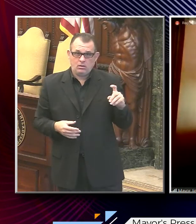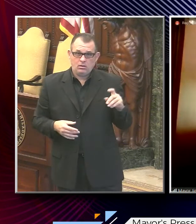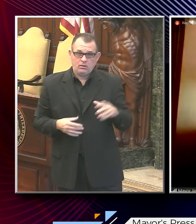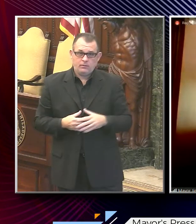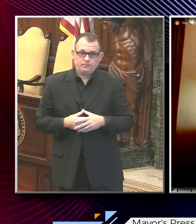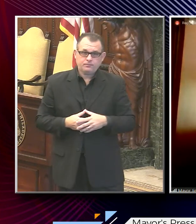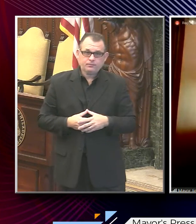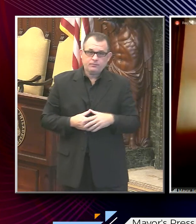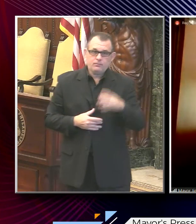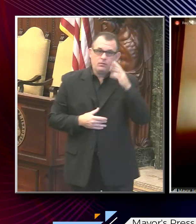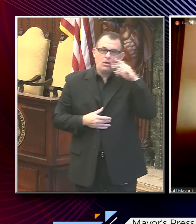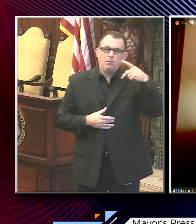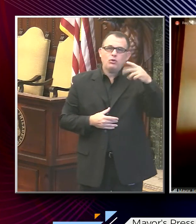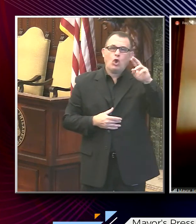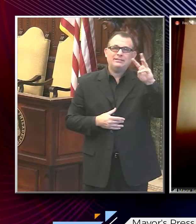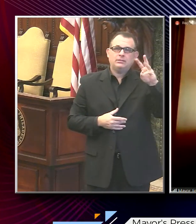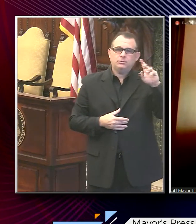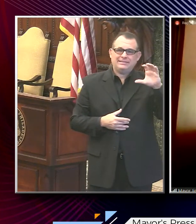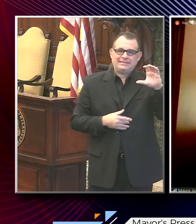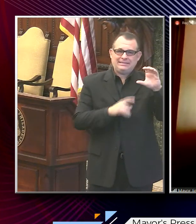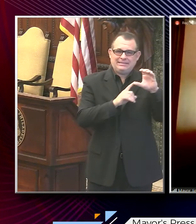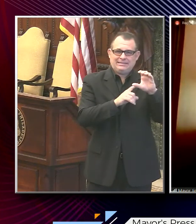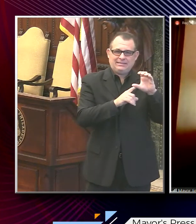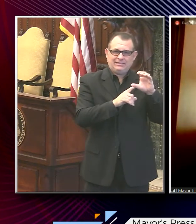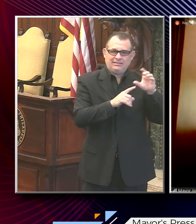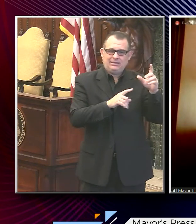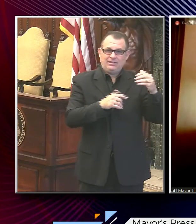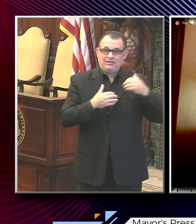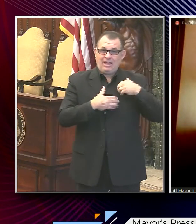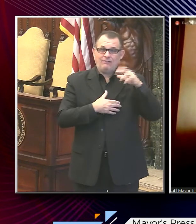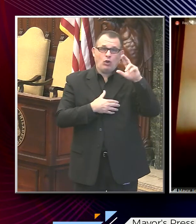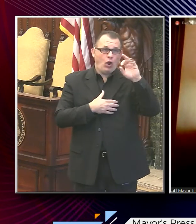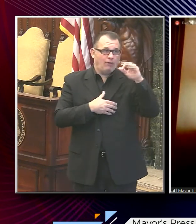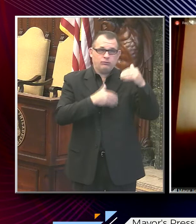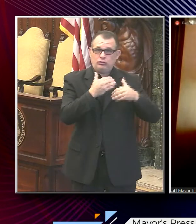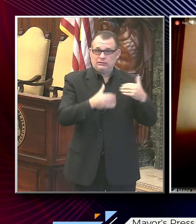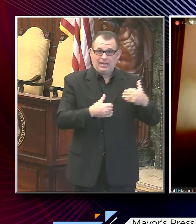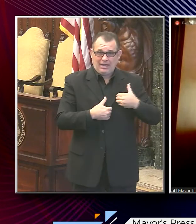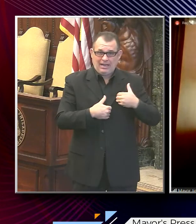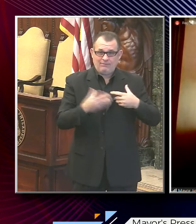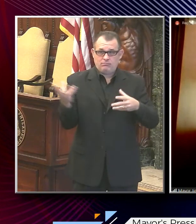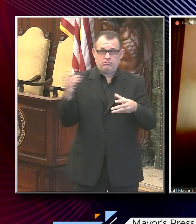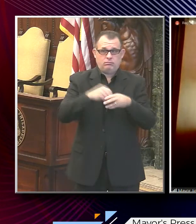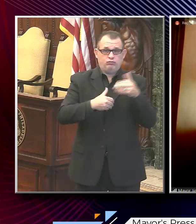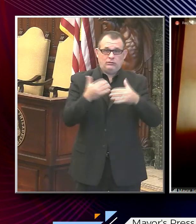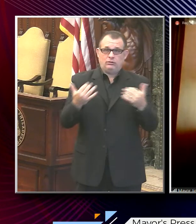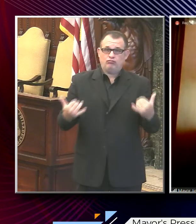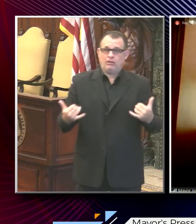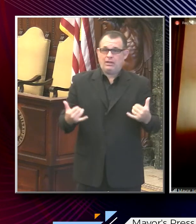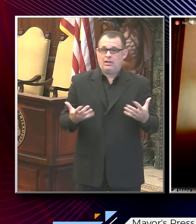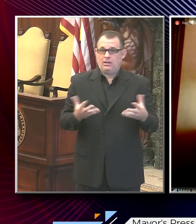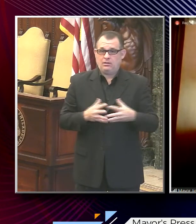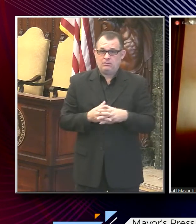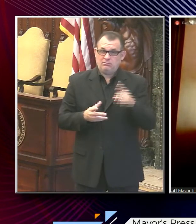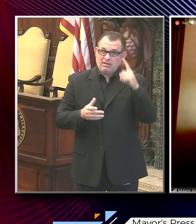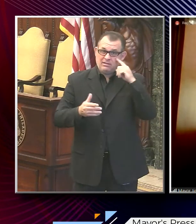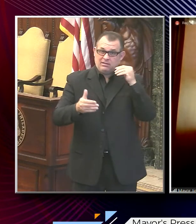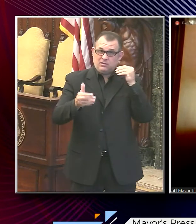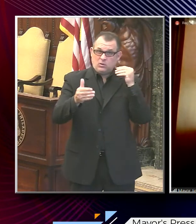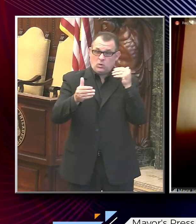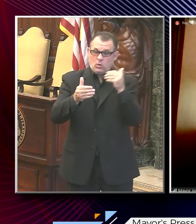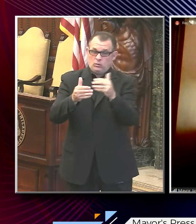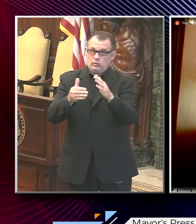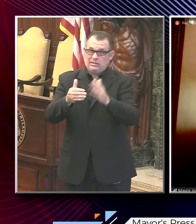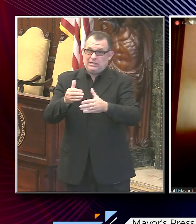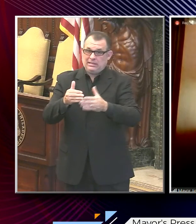DRWC has an ongoing RFP process. They're in the midst of it now and coming, I think, close to an end. They have done all the